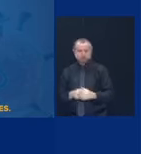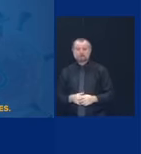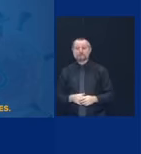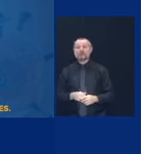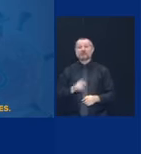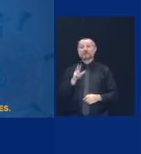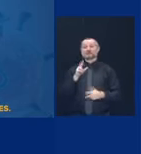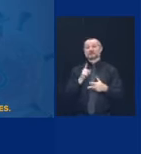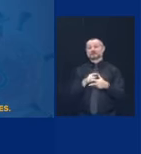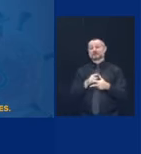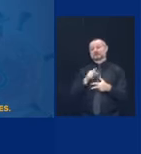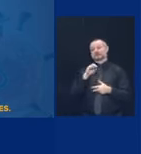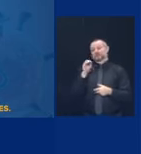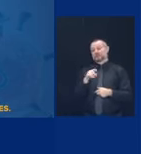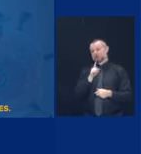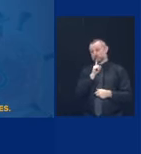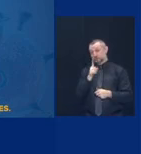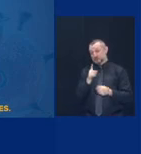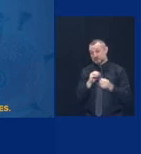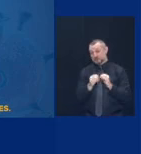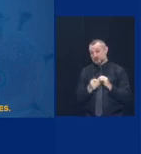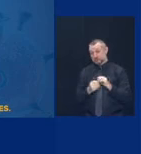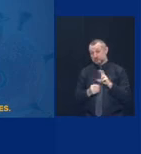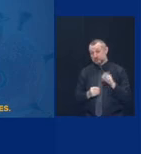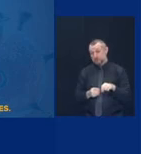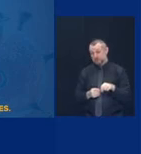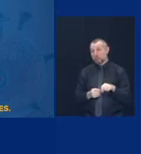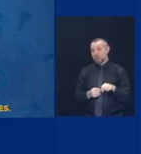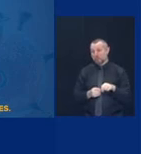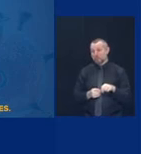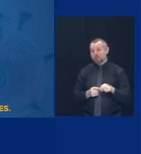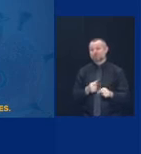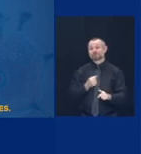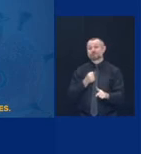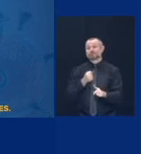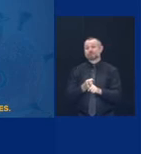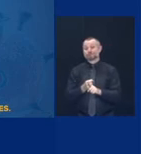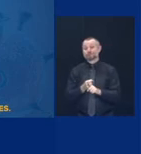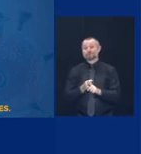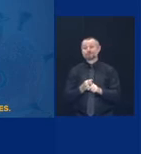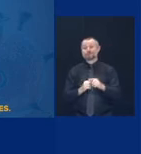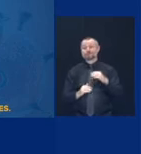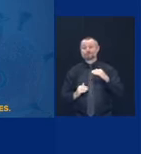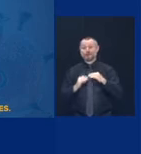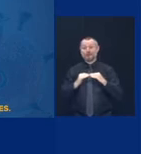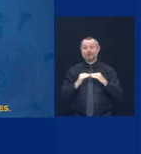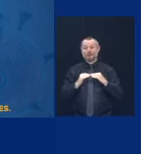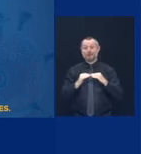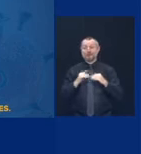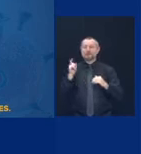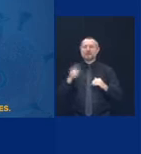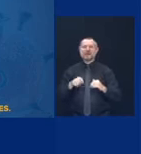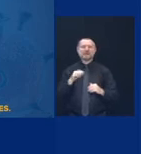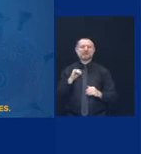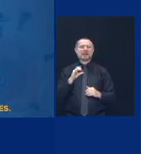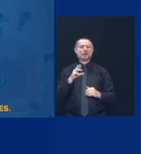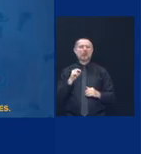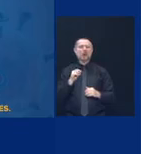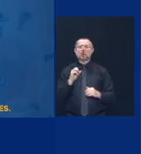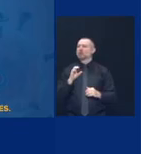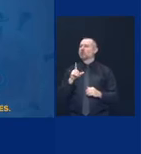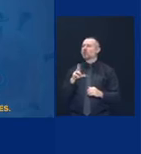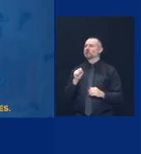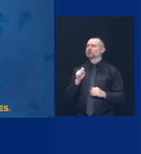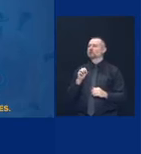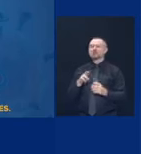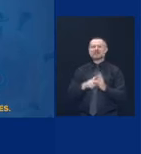a real 3, which will then designate a microcluster, and then we work with that microcluster to reduce